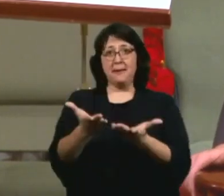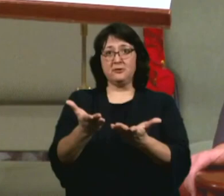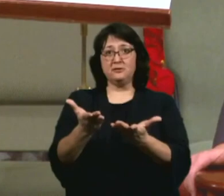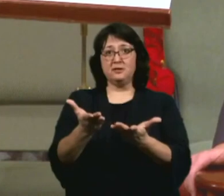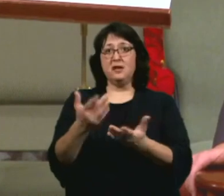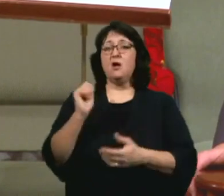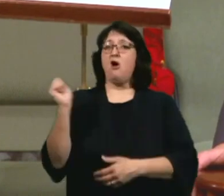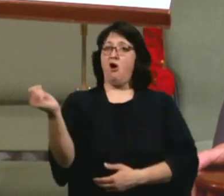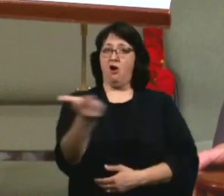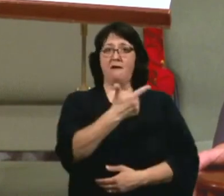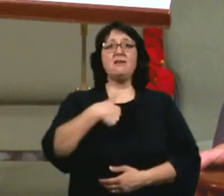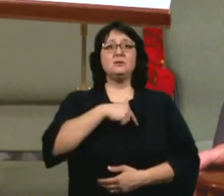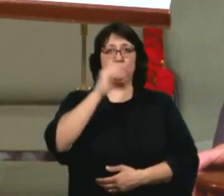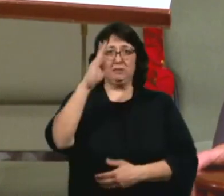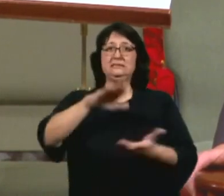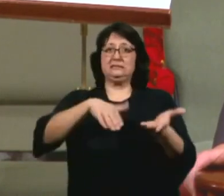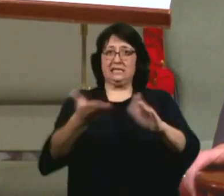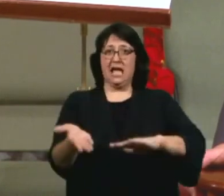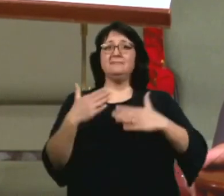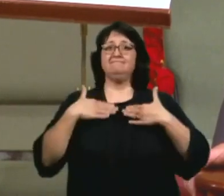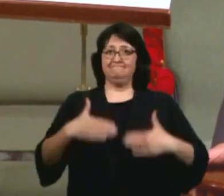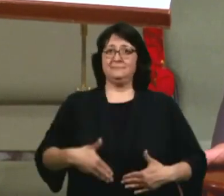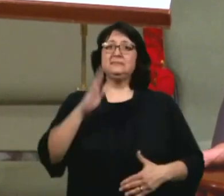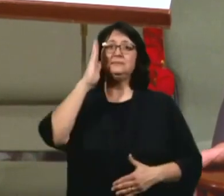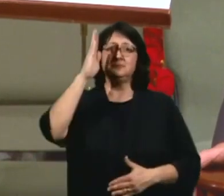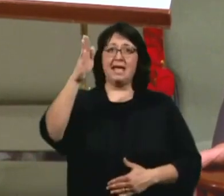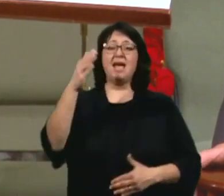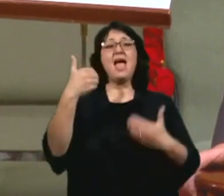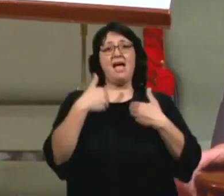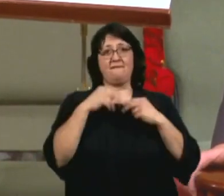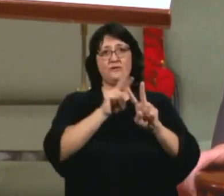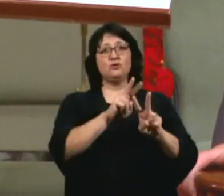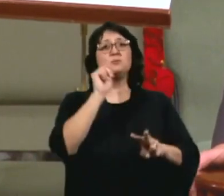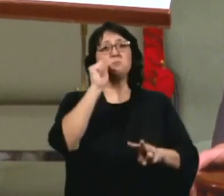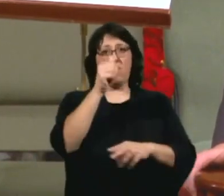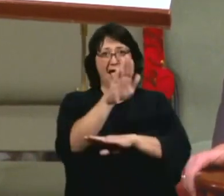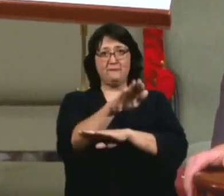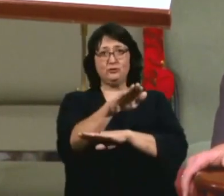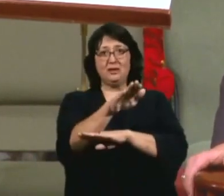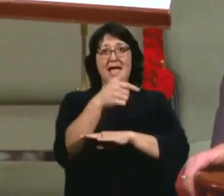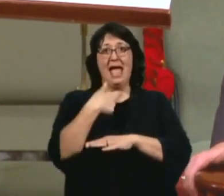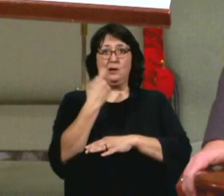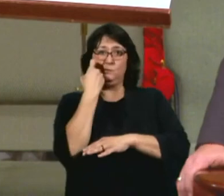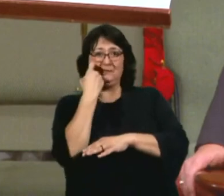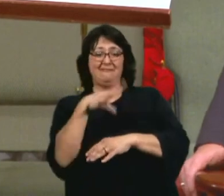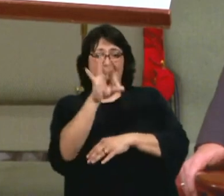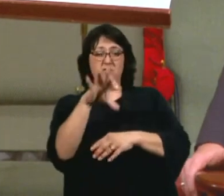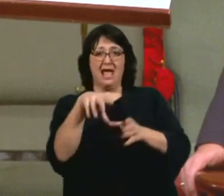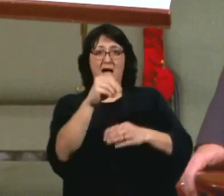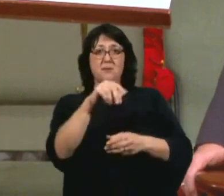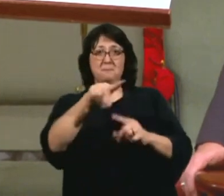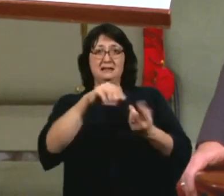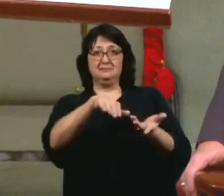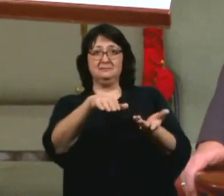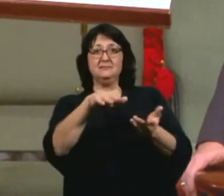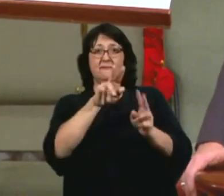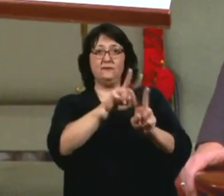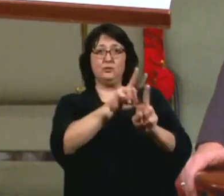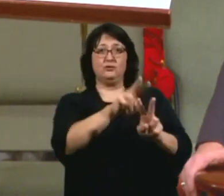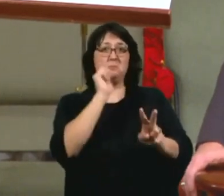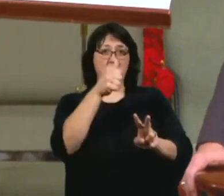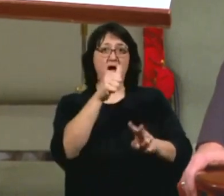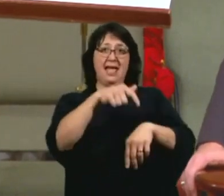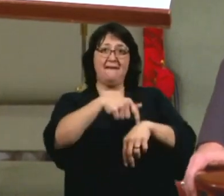us are going to die physically one day. I have a funeral tomorrow afternoon. I just found about today, 4:30 tomorrow